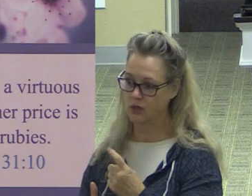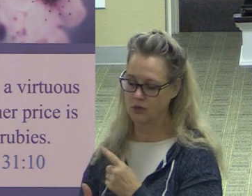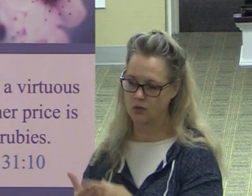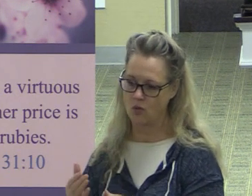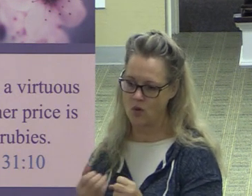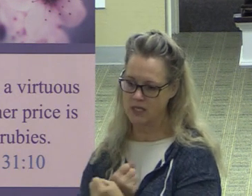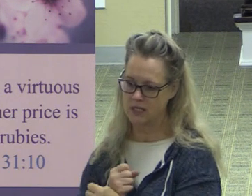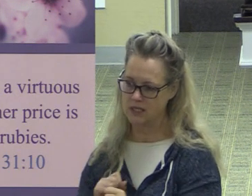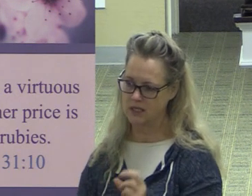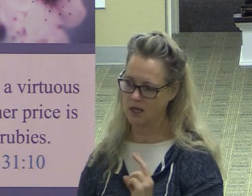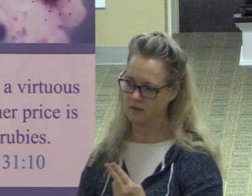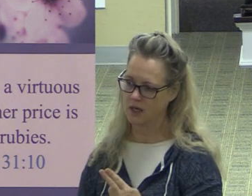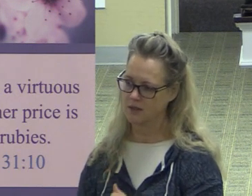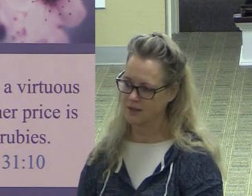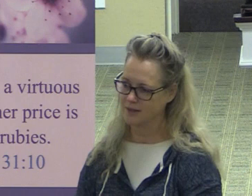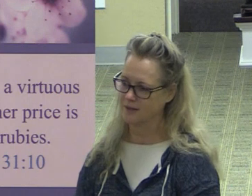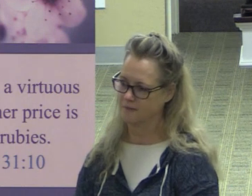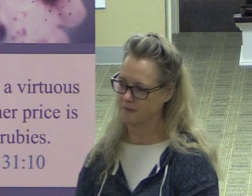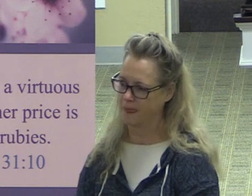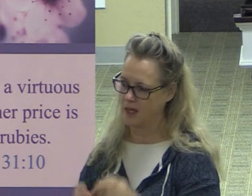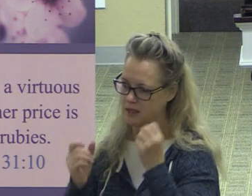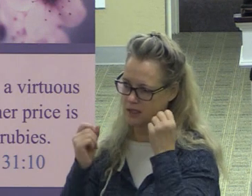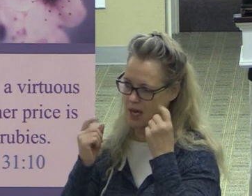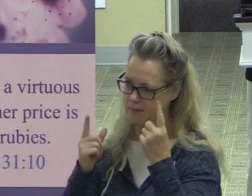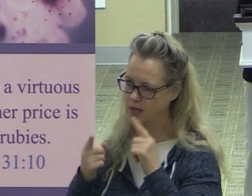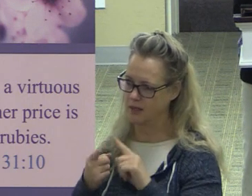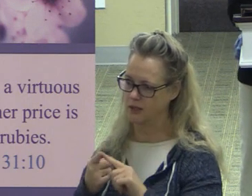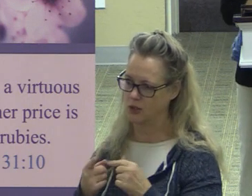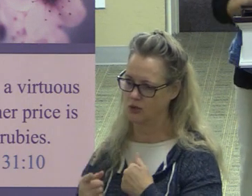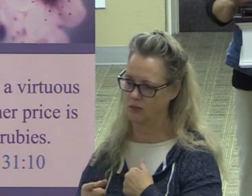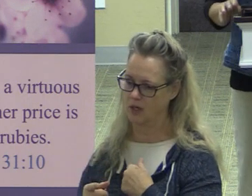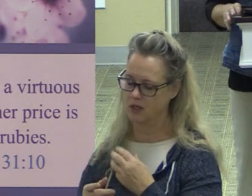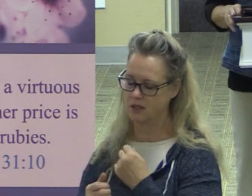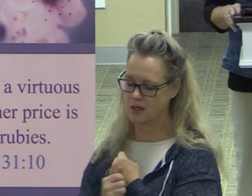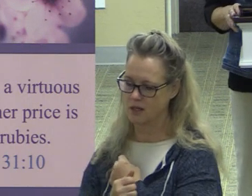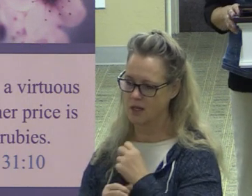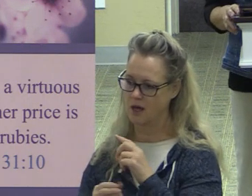us. And that is just amazing to me. And I just love reading about that.